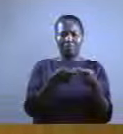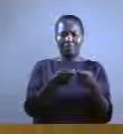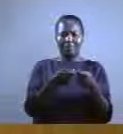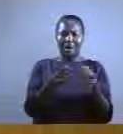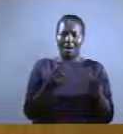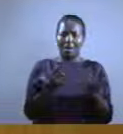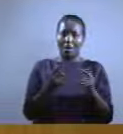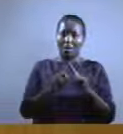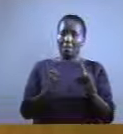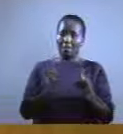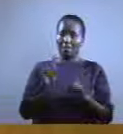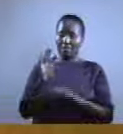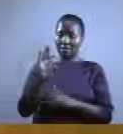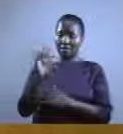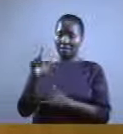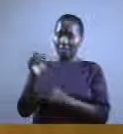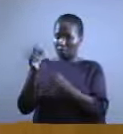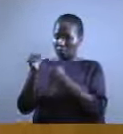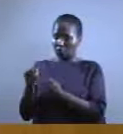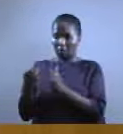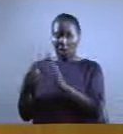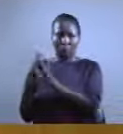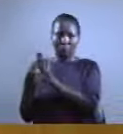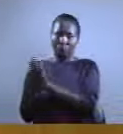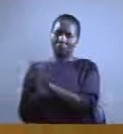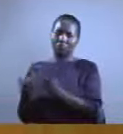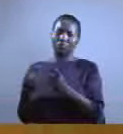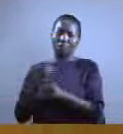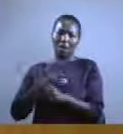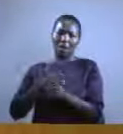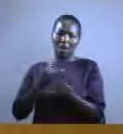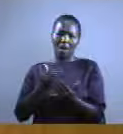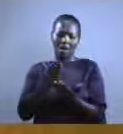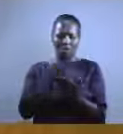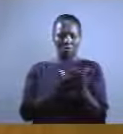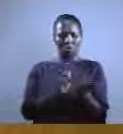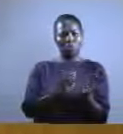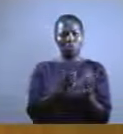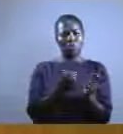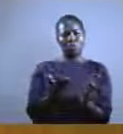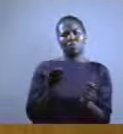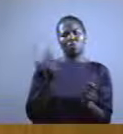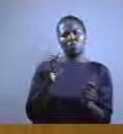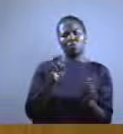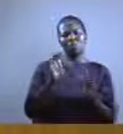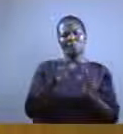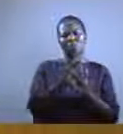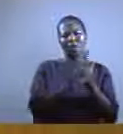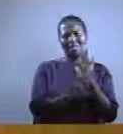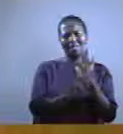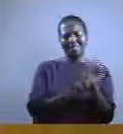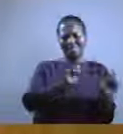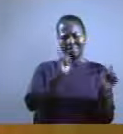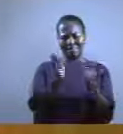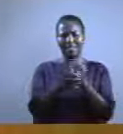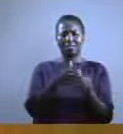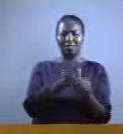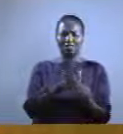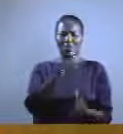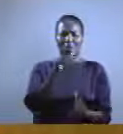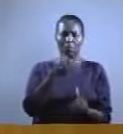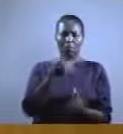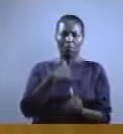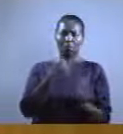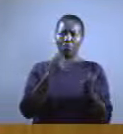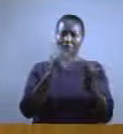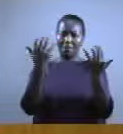now not introduce that strong youth wage subsidy because of the changes made to the regional 2010 policy. The cost estimates, and that's the